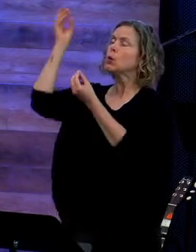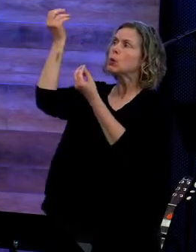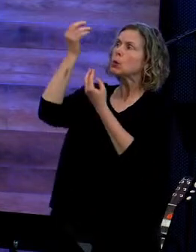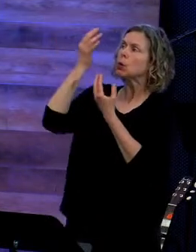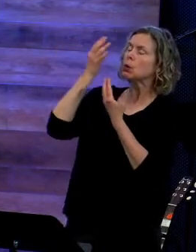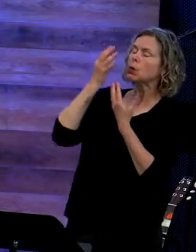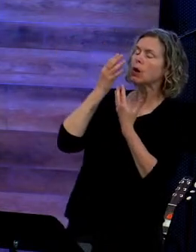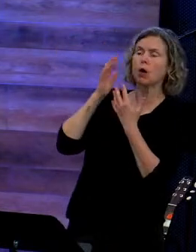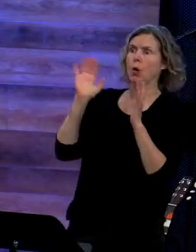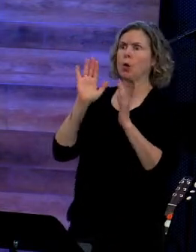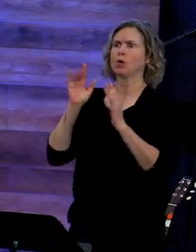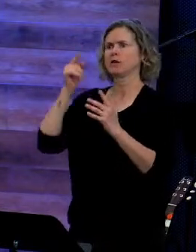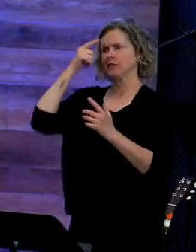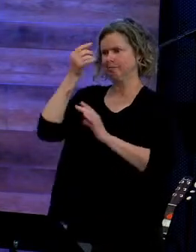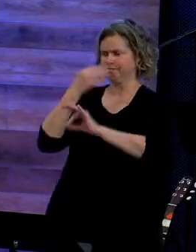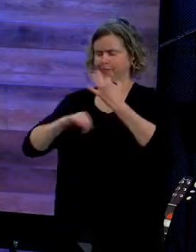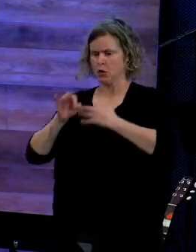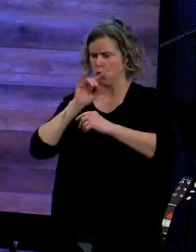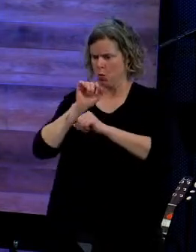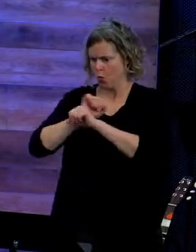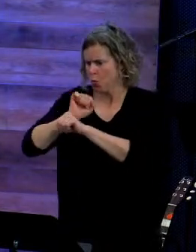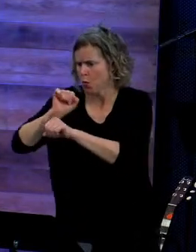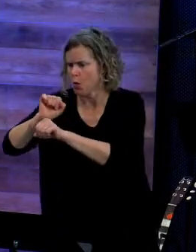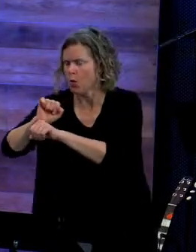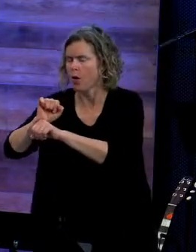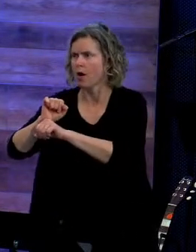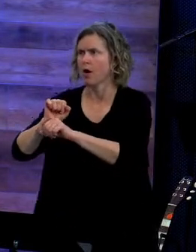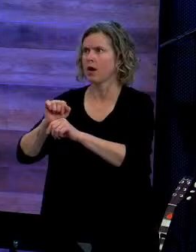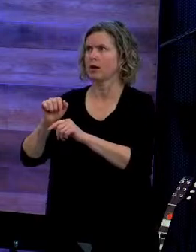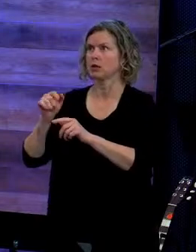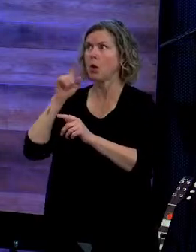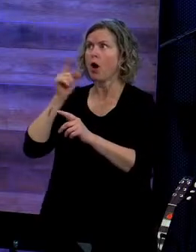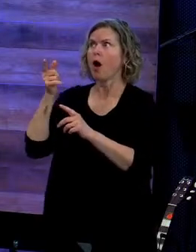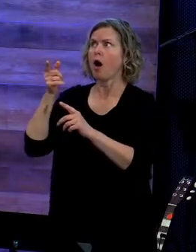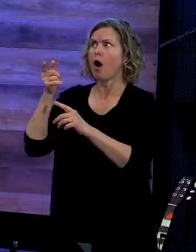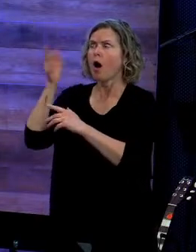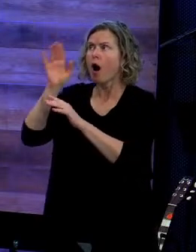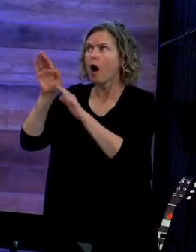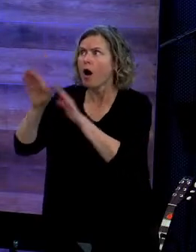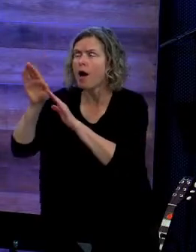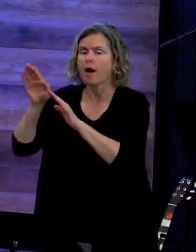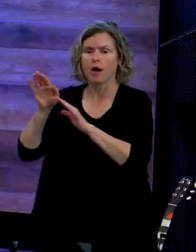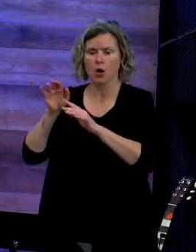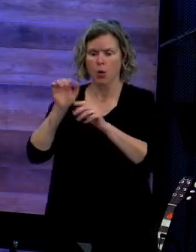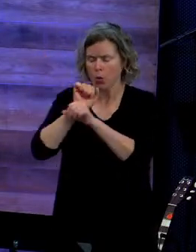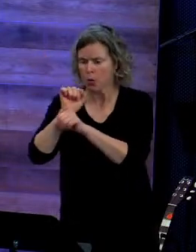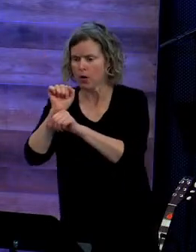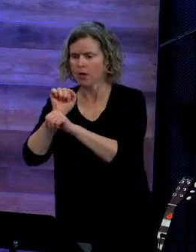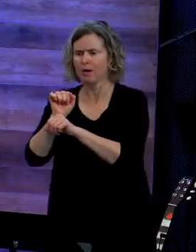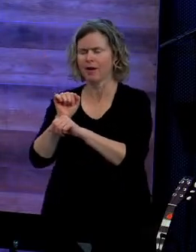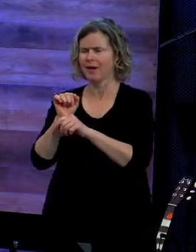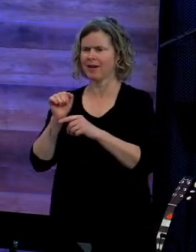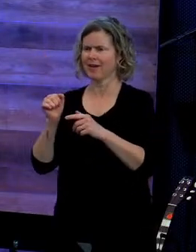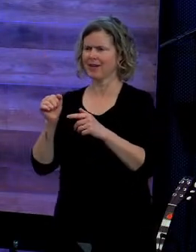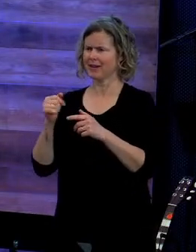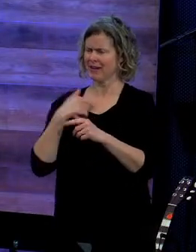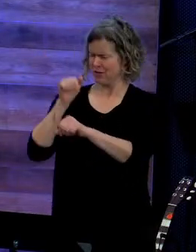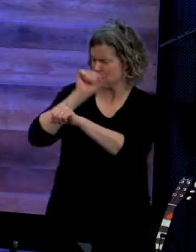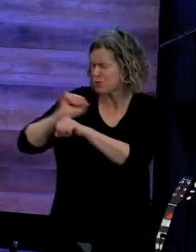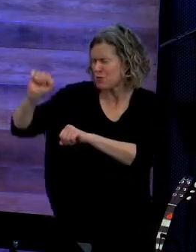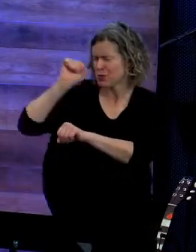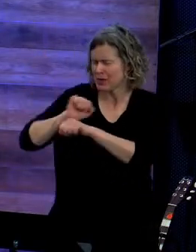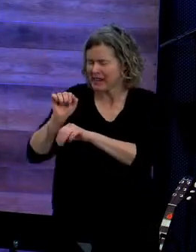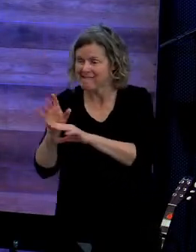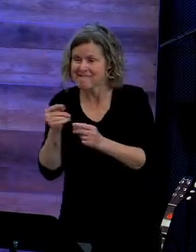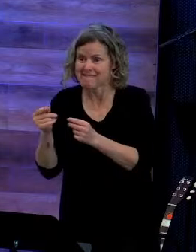to work-based. And when that happens, we try and work harder, and we end up sort of surfing through life,